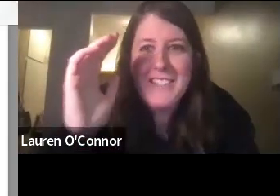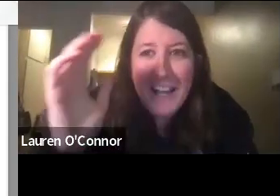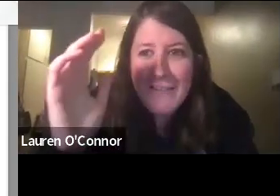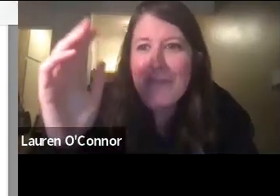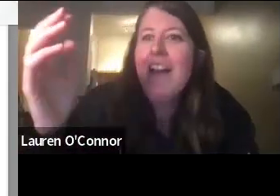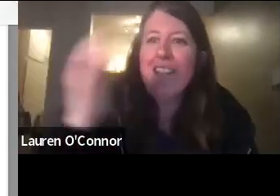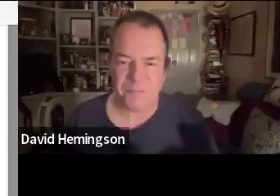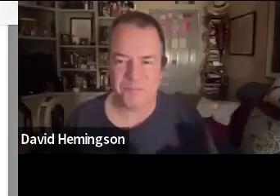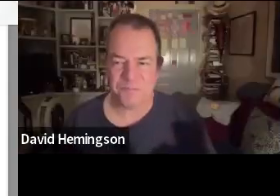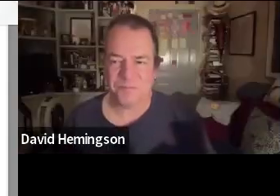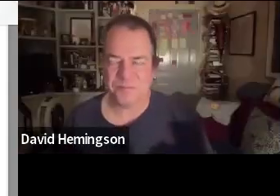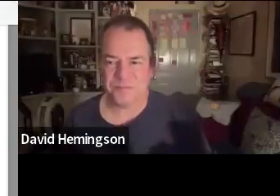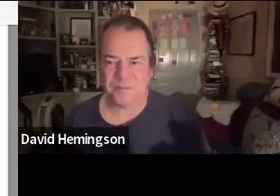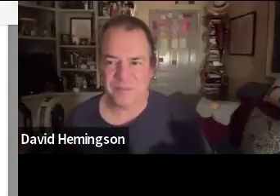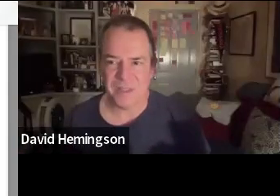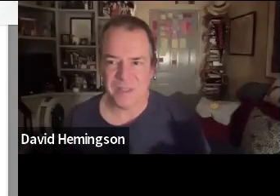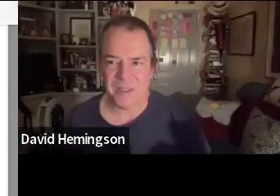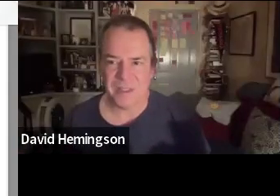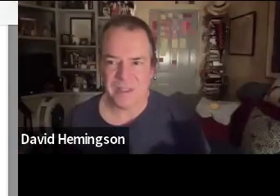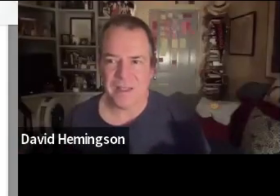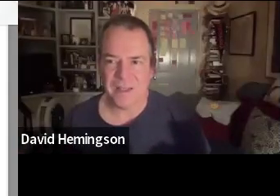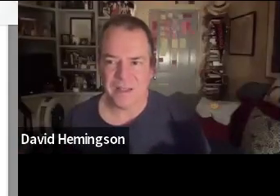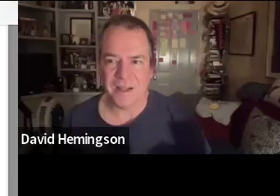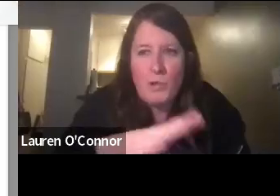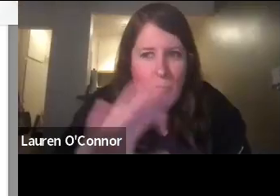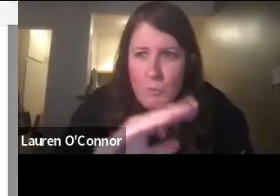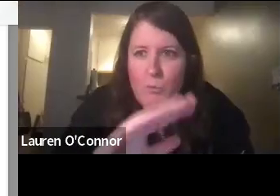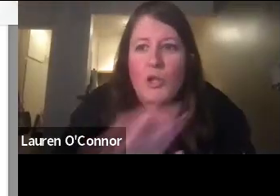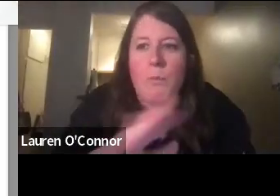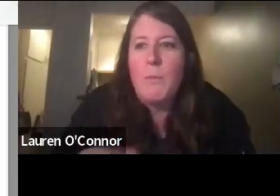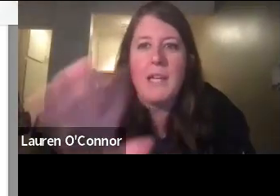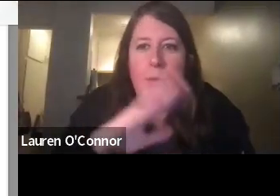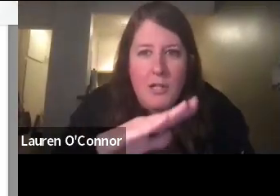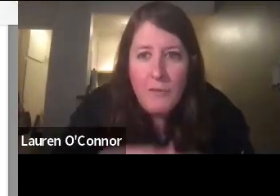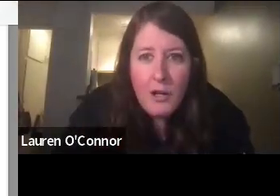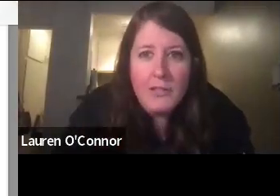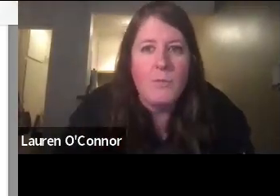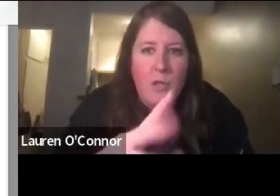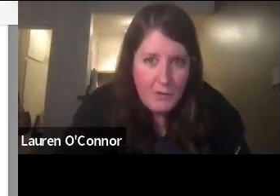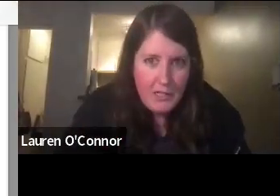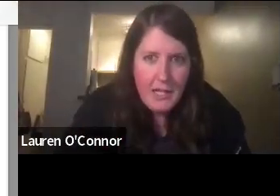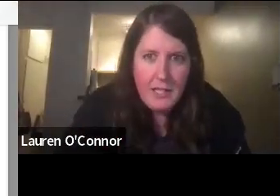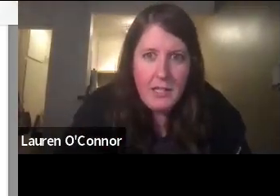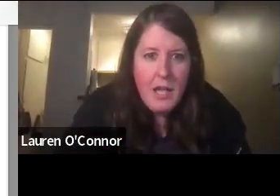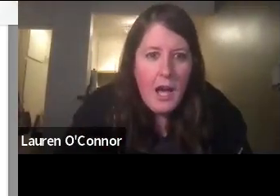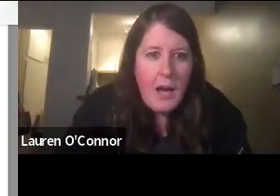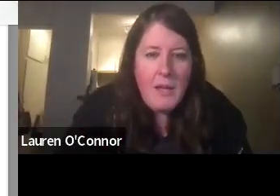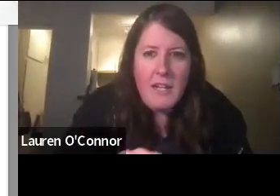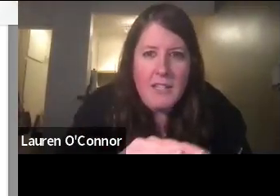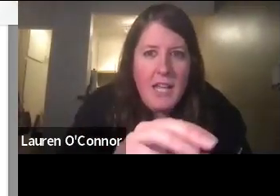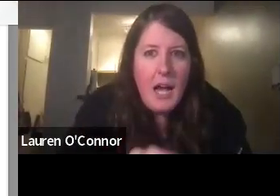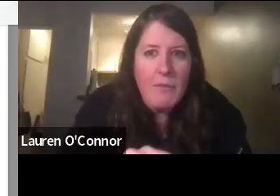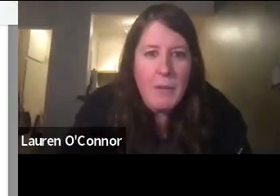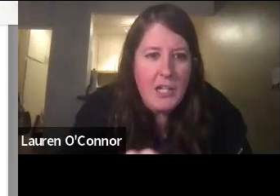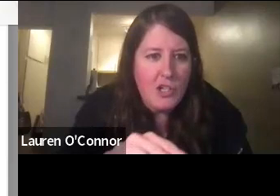keep Angus safe. He Yep. says facts won't matter to Woodruff. Woodruff will make it Paul's fault, which is very telling. And